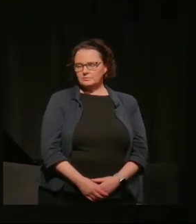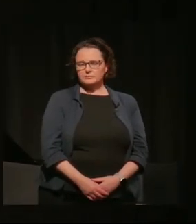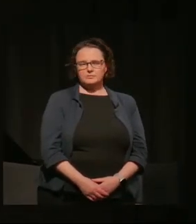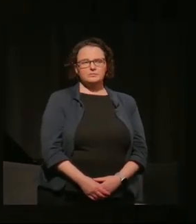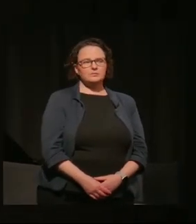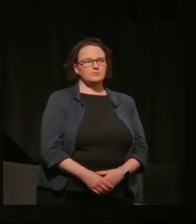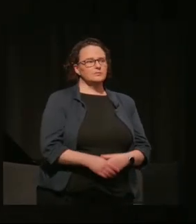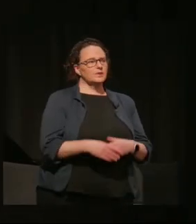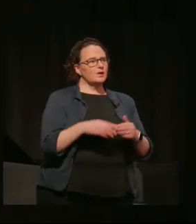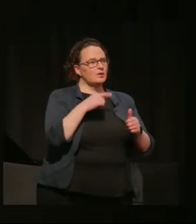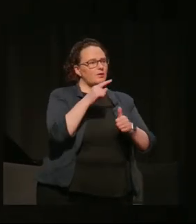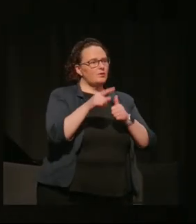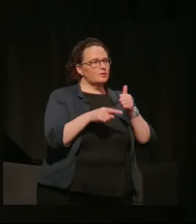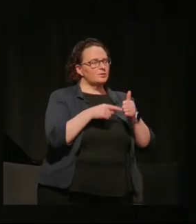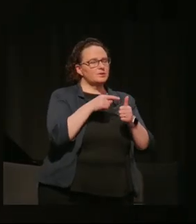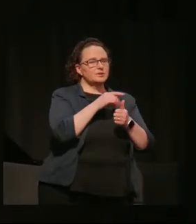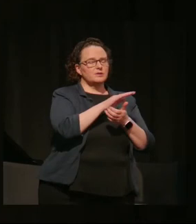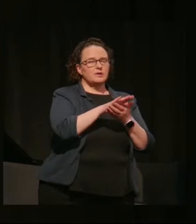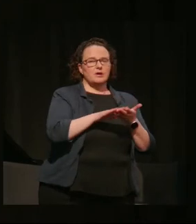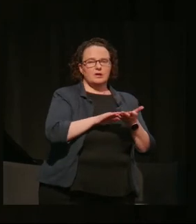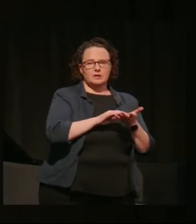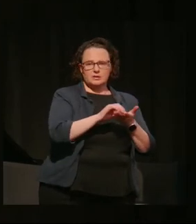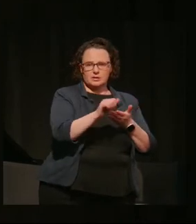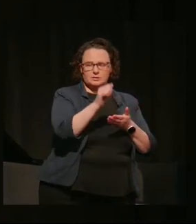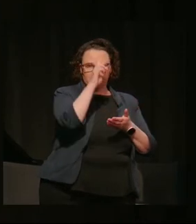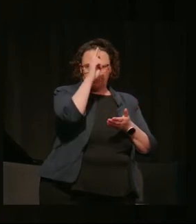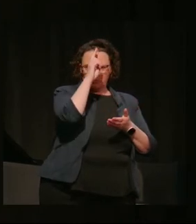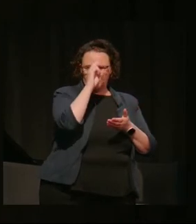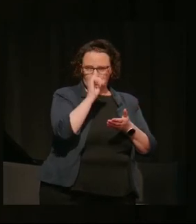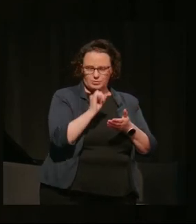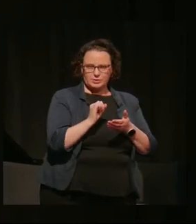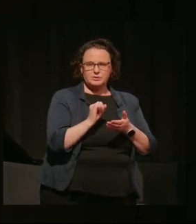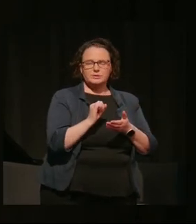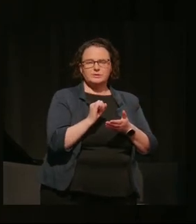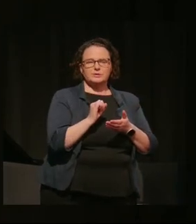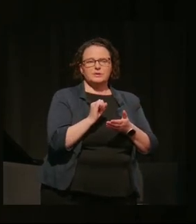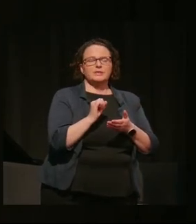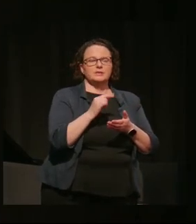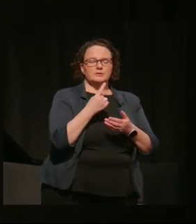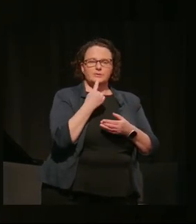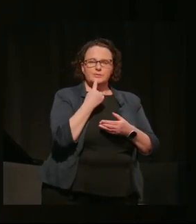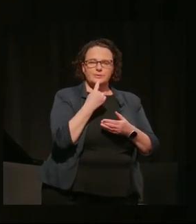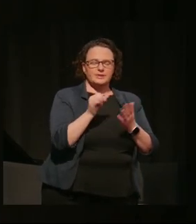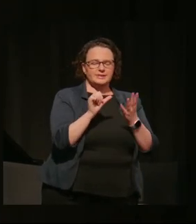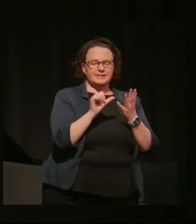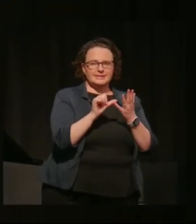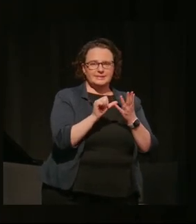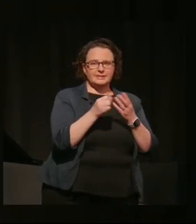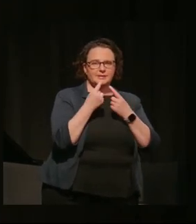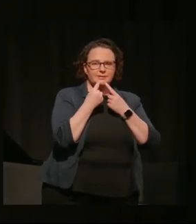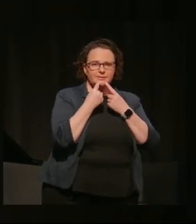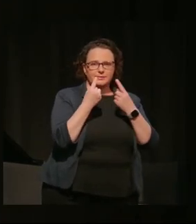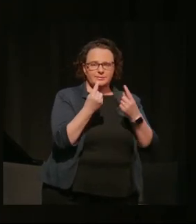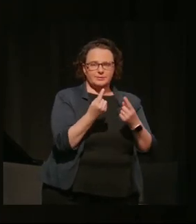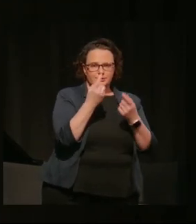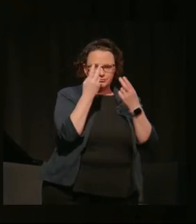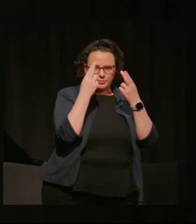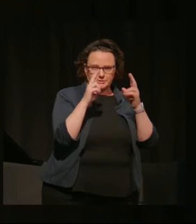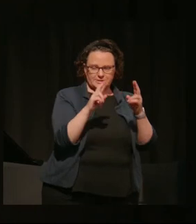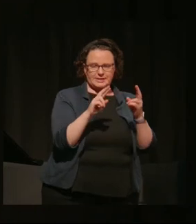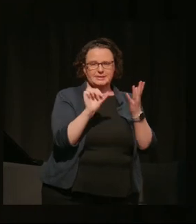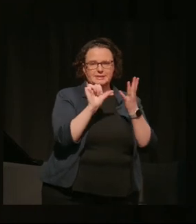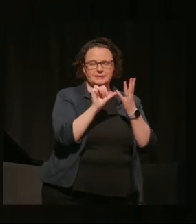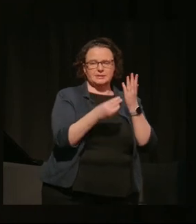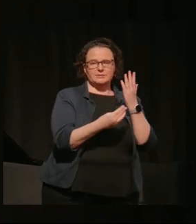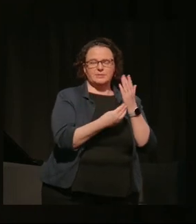It is customary at Holocaust memorial events to light 6 candles in memory of the 6 million Jewish people who perished in